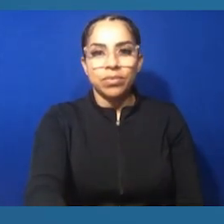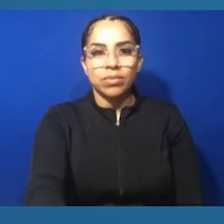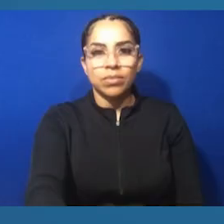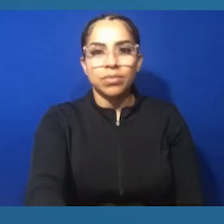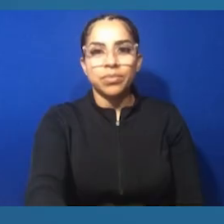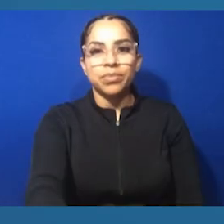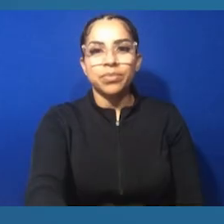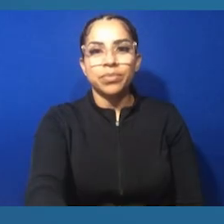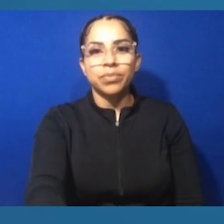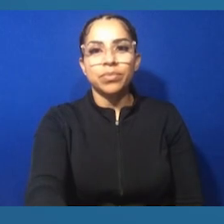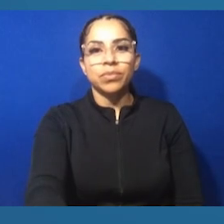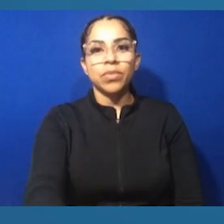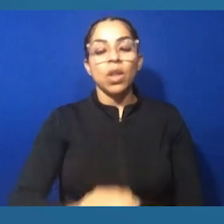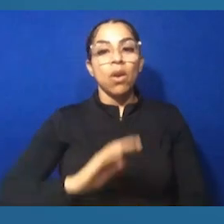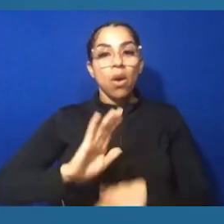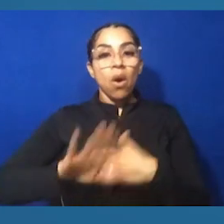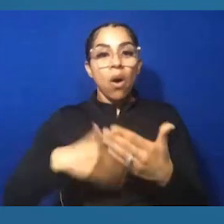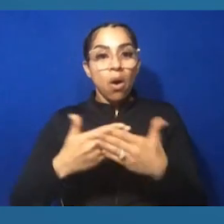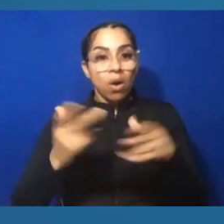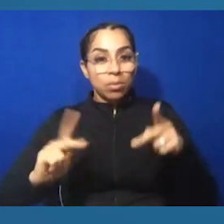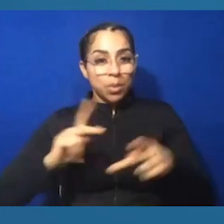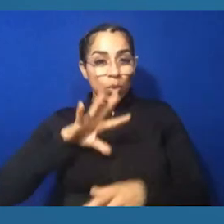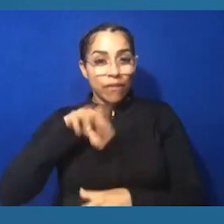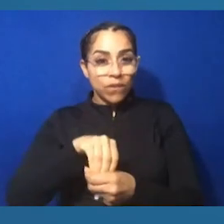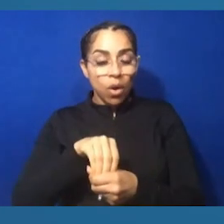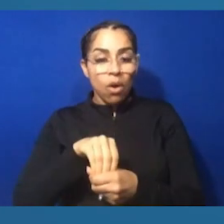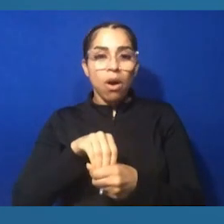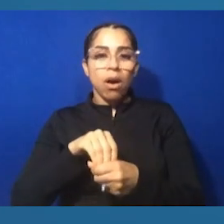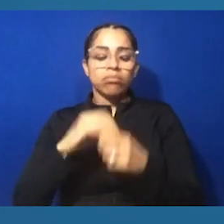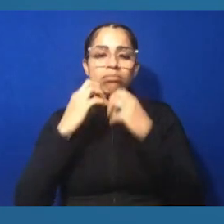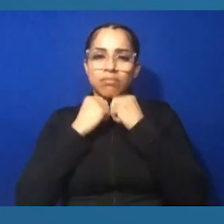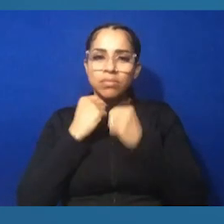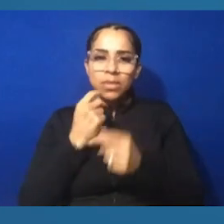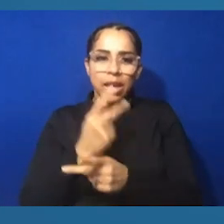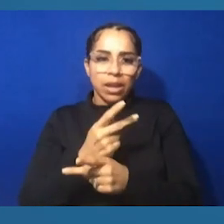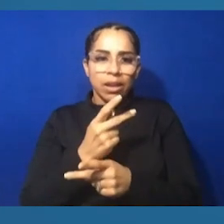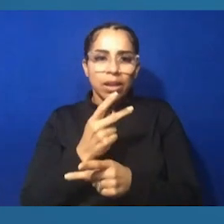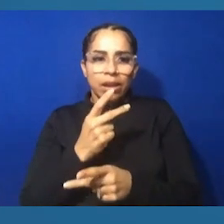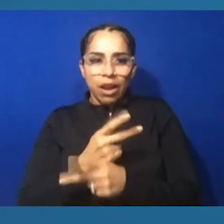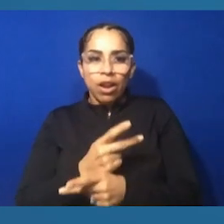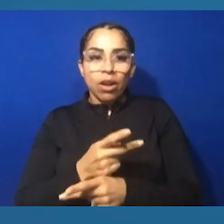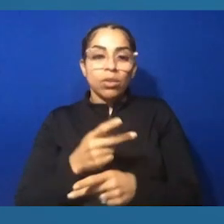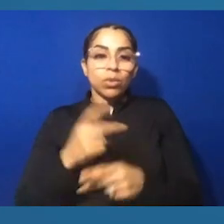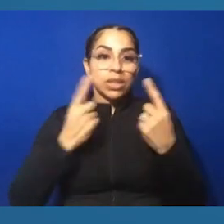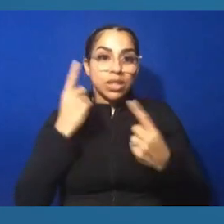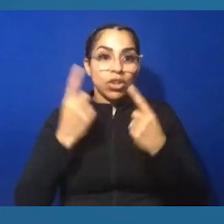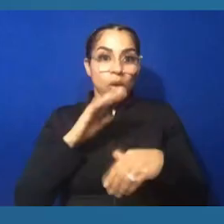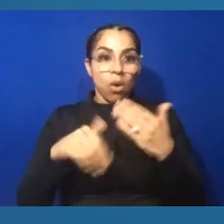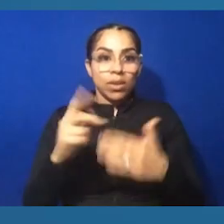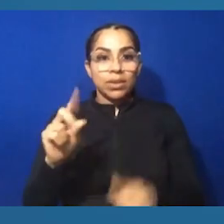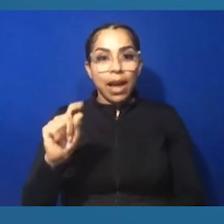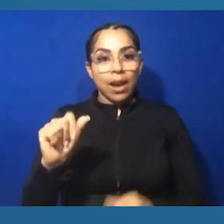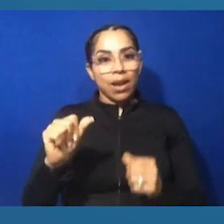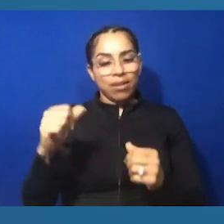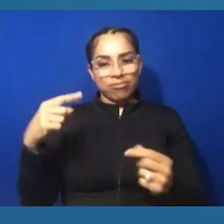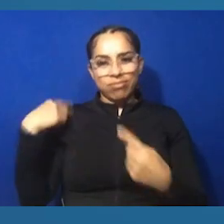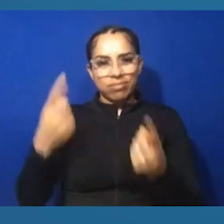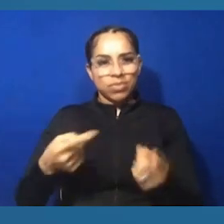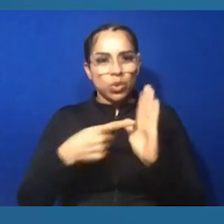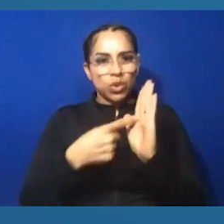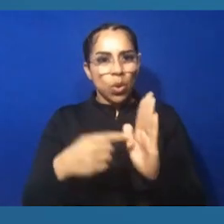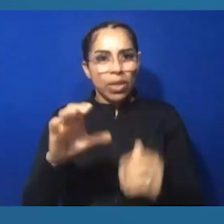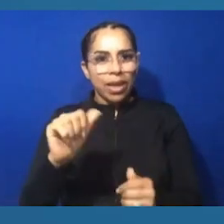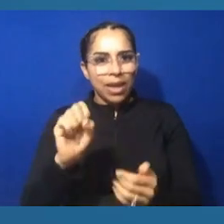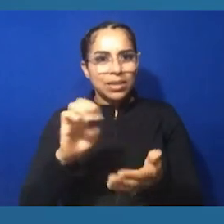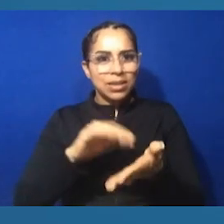All stakeholders took great care to consider the data that was showing that case dismissals were happening and